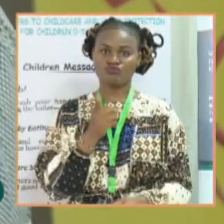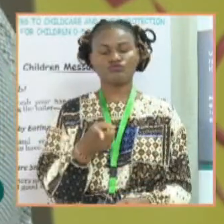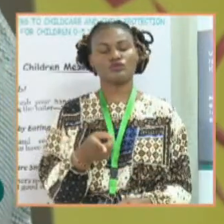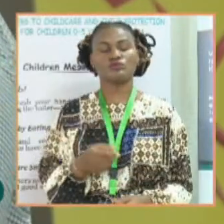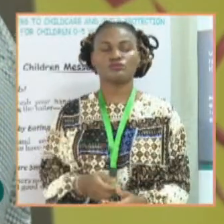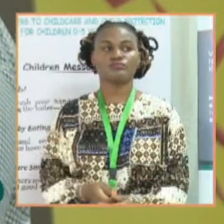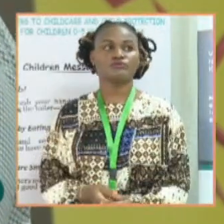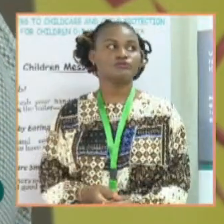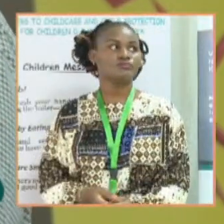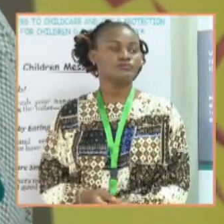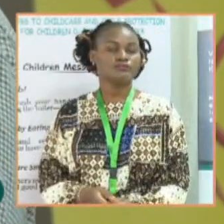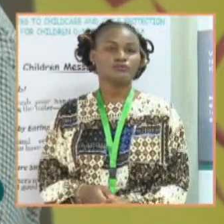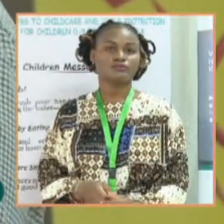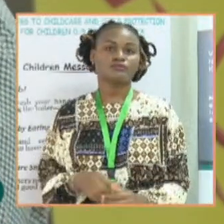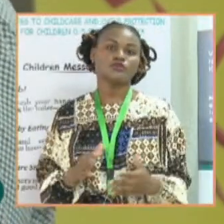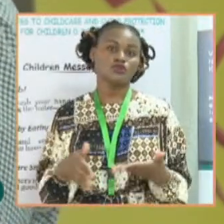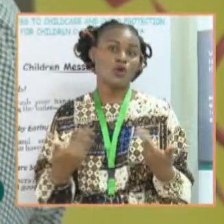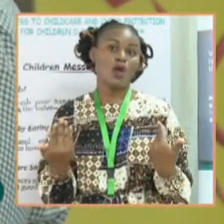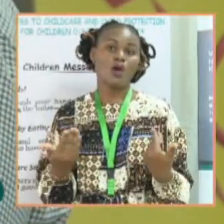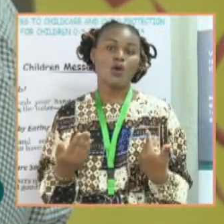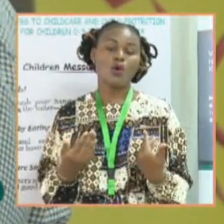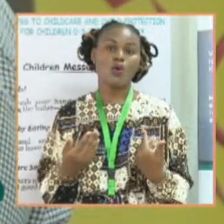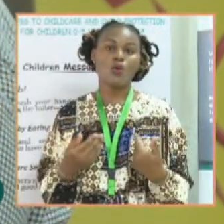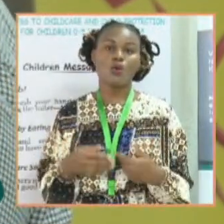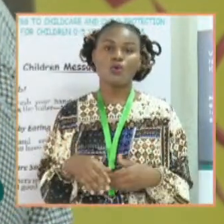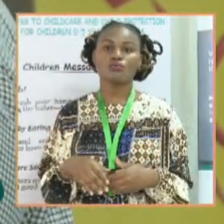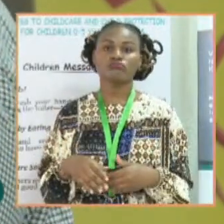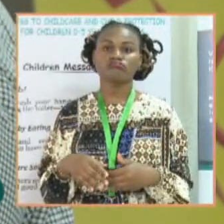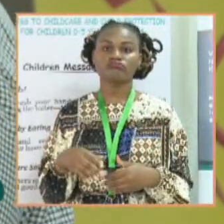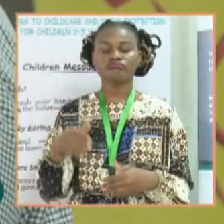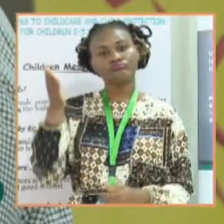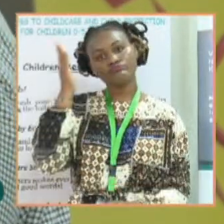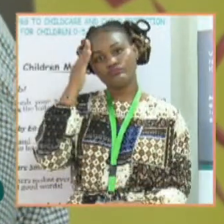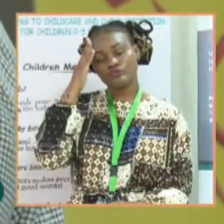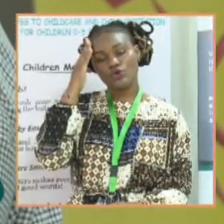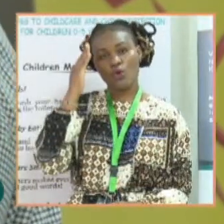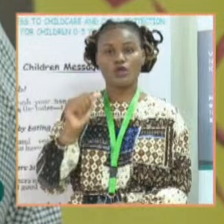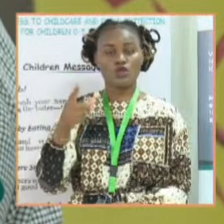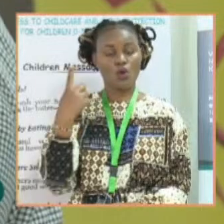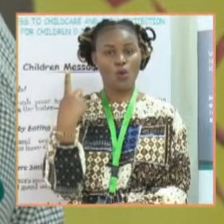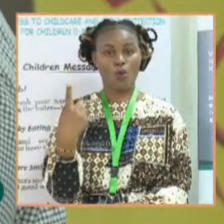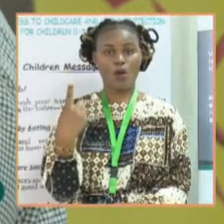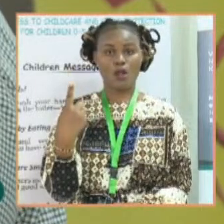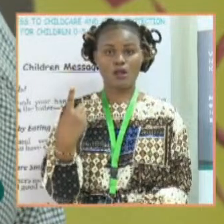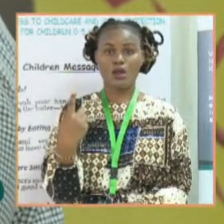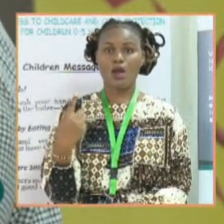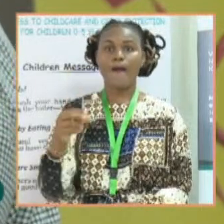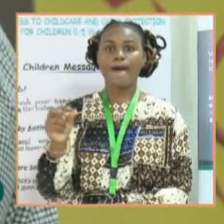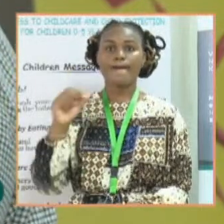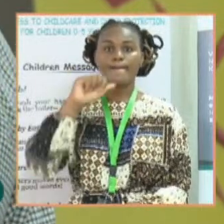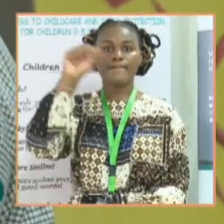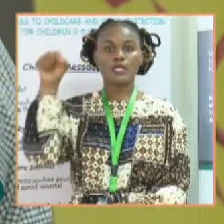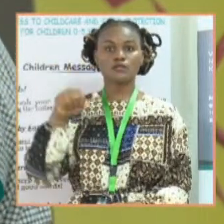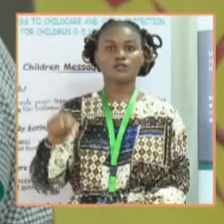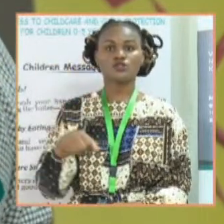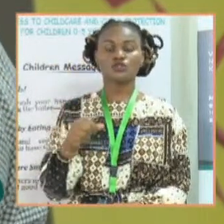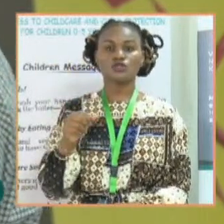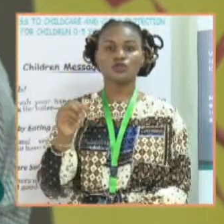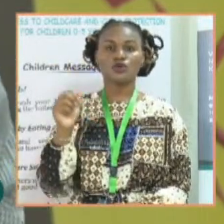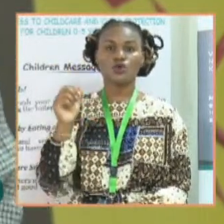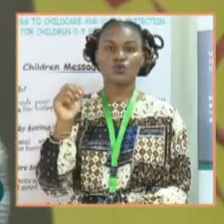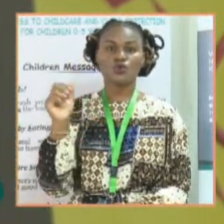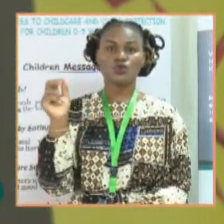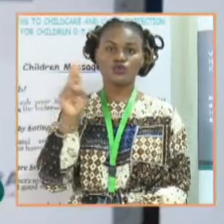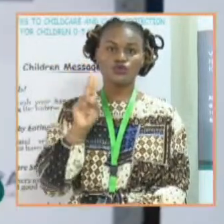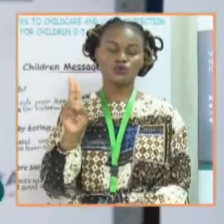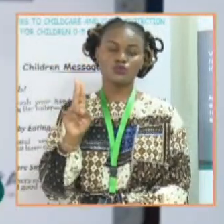do we at least justify the 1% that was completely utilized has added value to ECD in the counties?